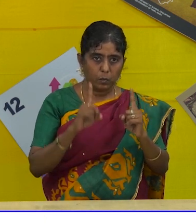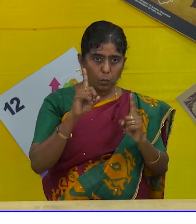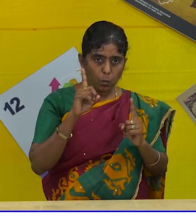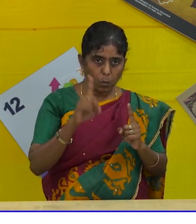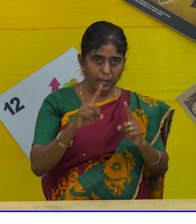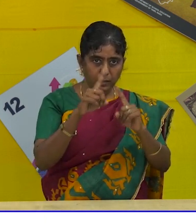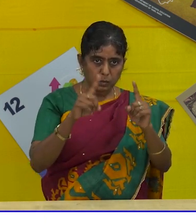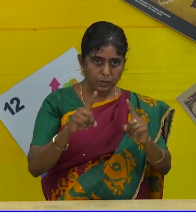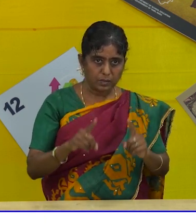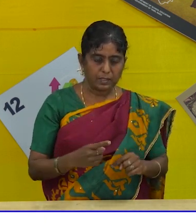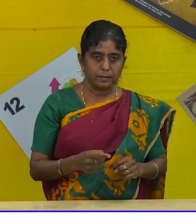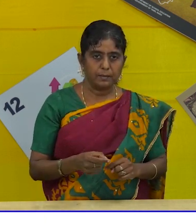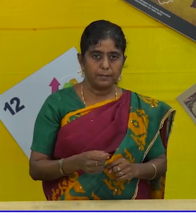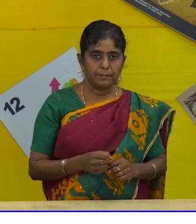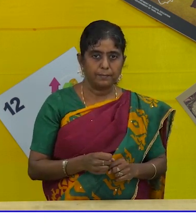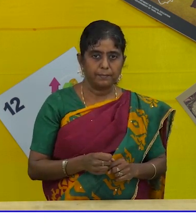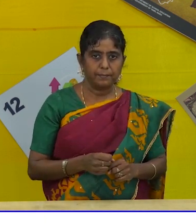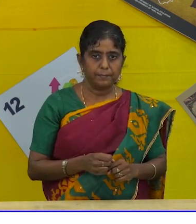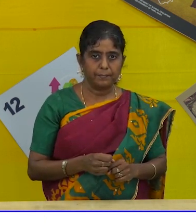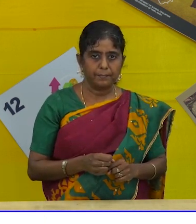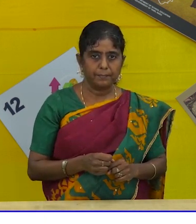only one solution